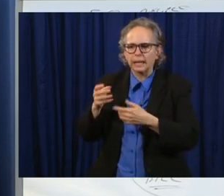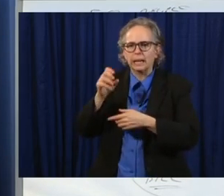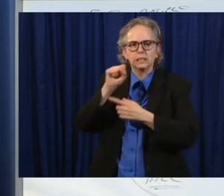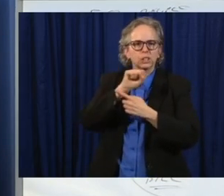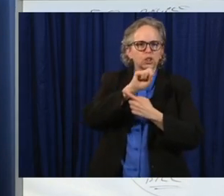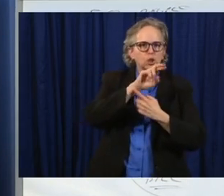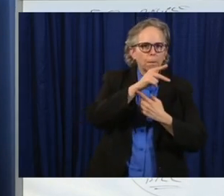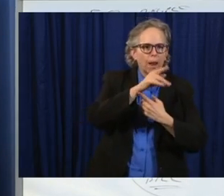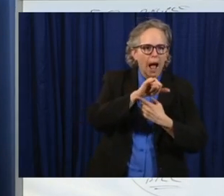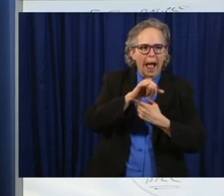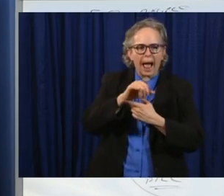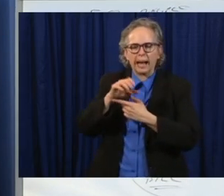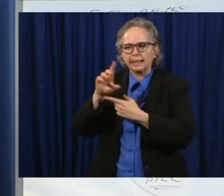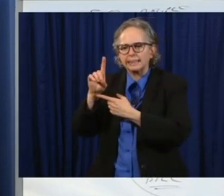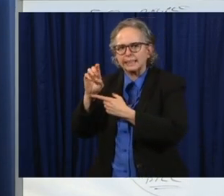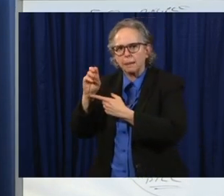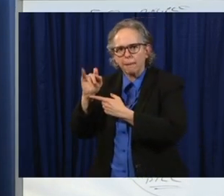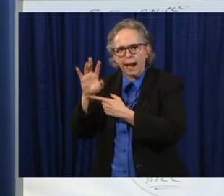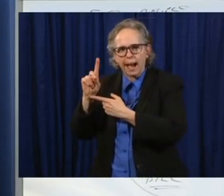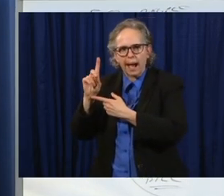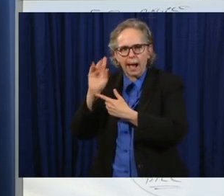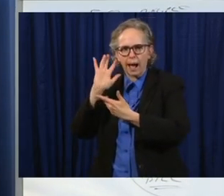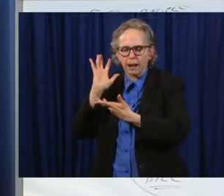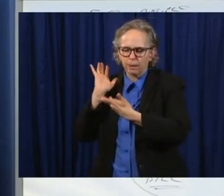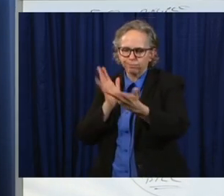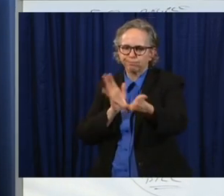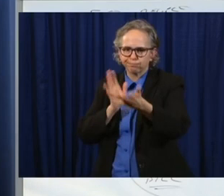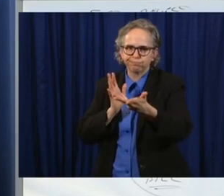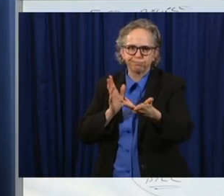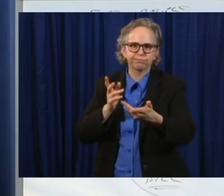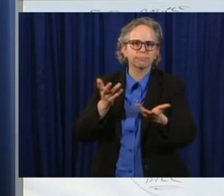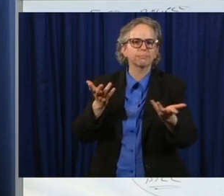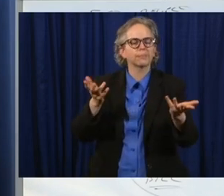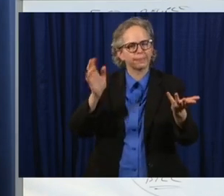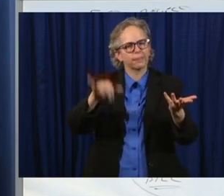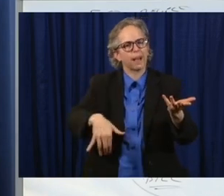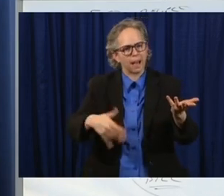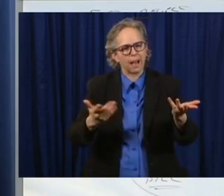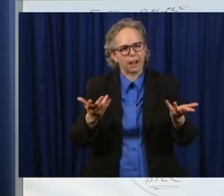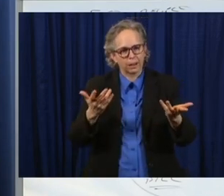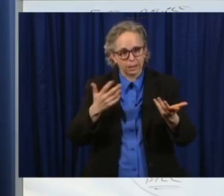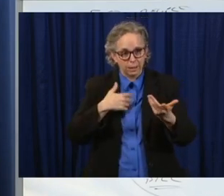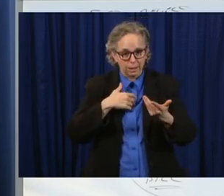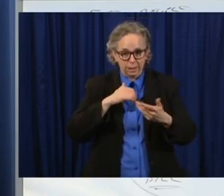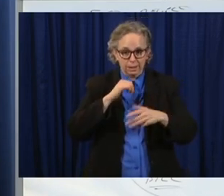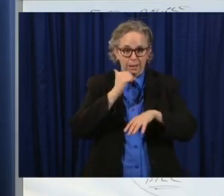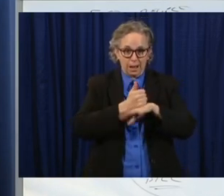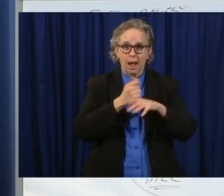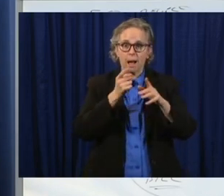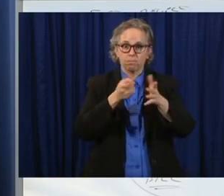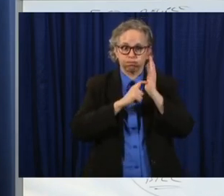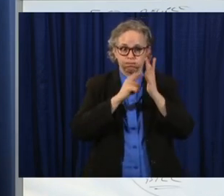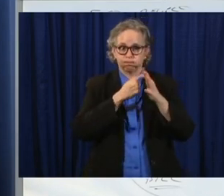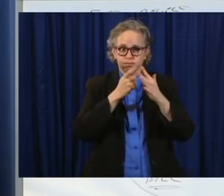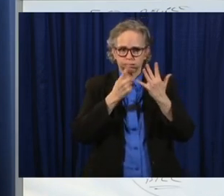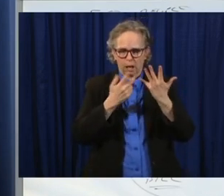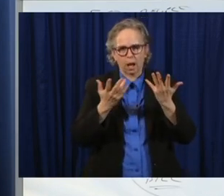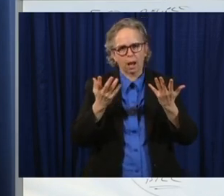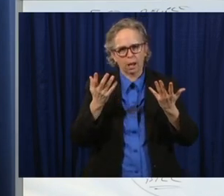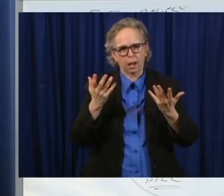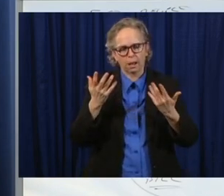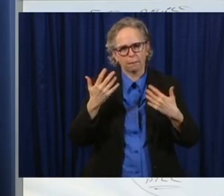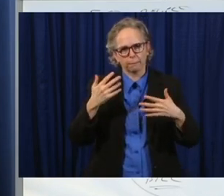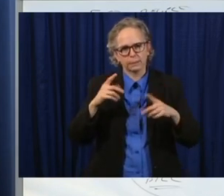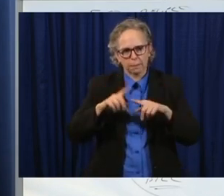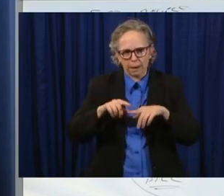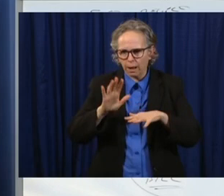Any requirement that we have obviously is conditioned upon people being able to secure the